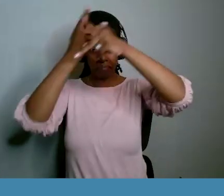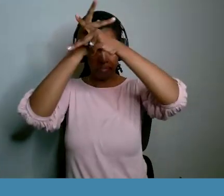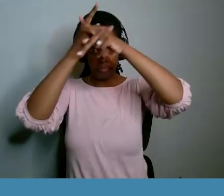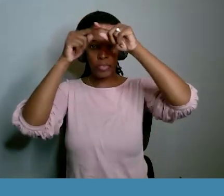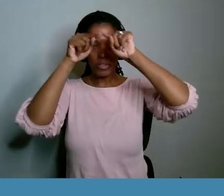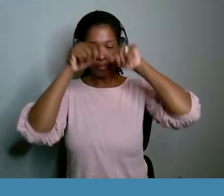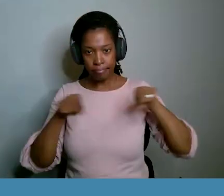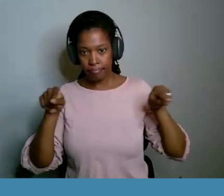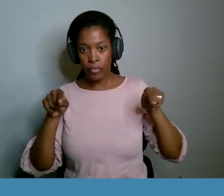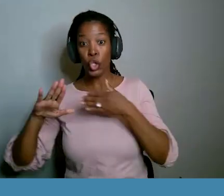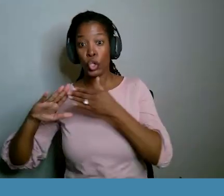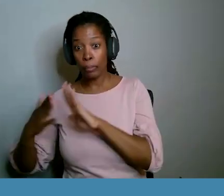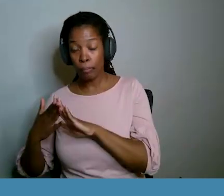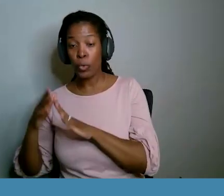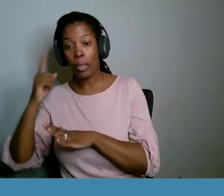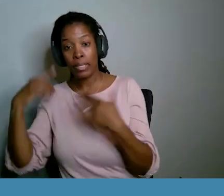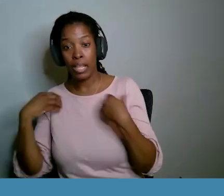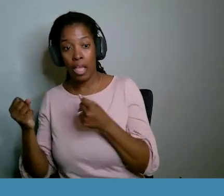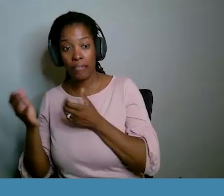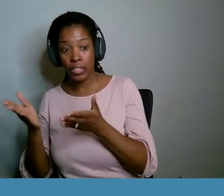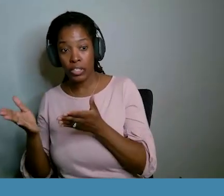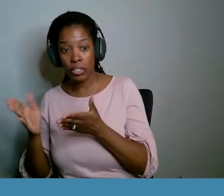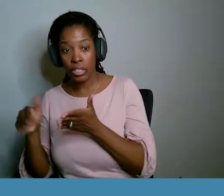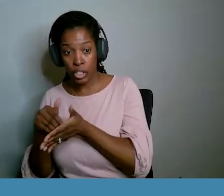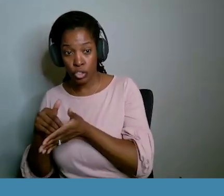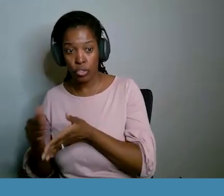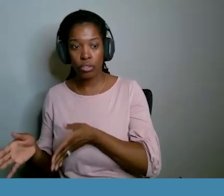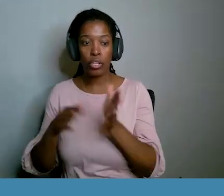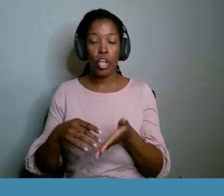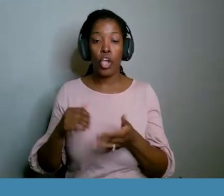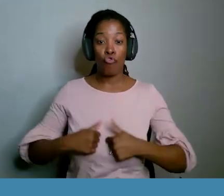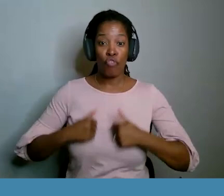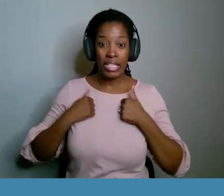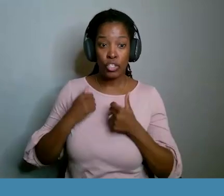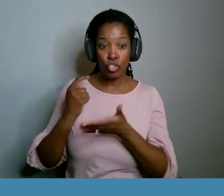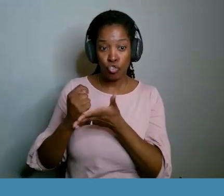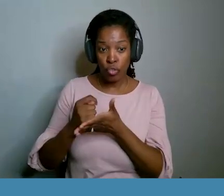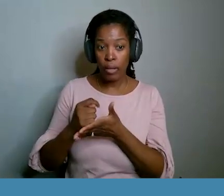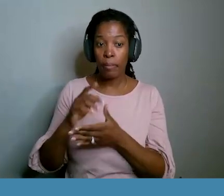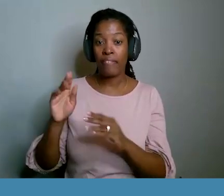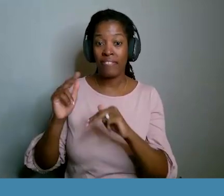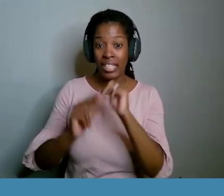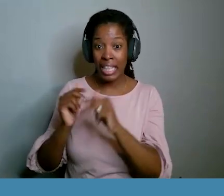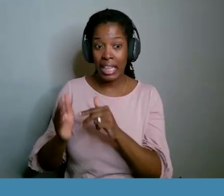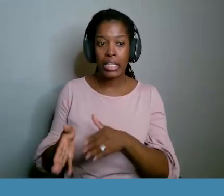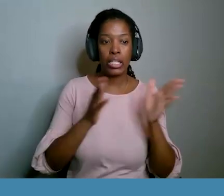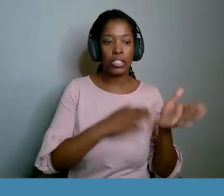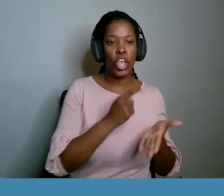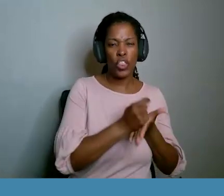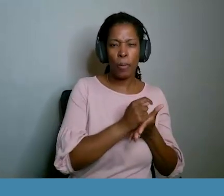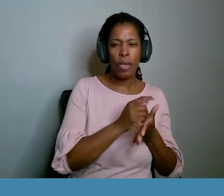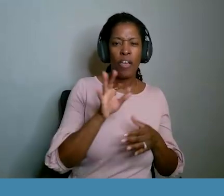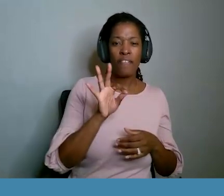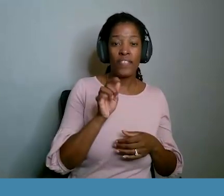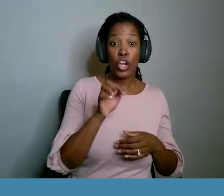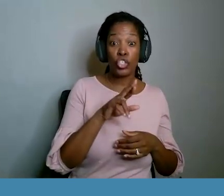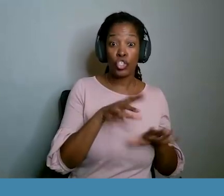mental health centers, residential treatment facilities, therapeutic foster care, and group homes.